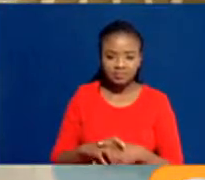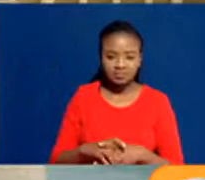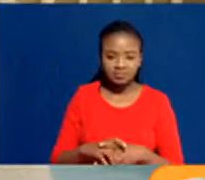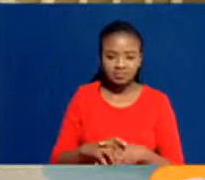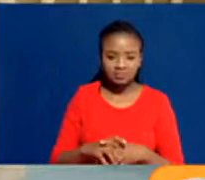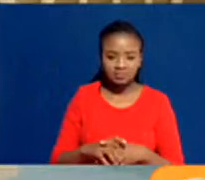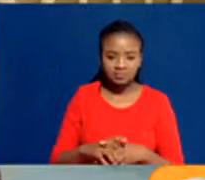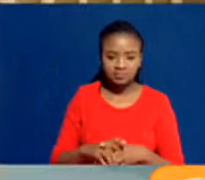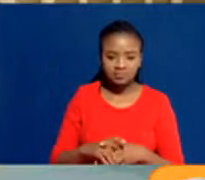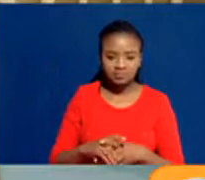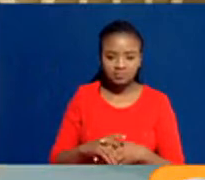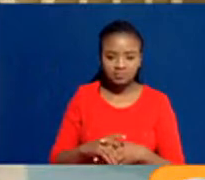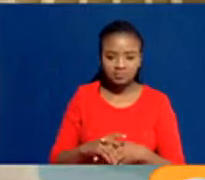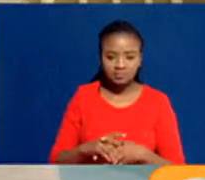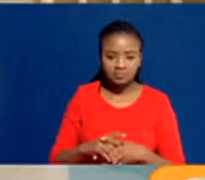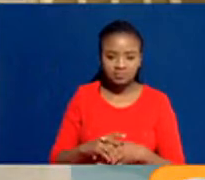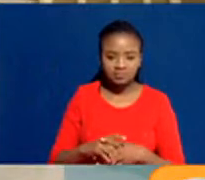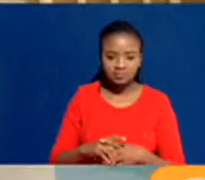damu